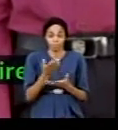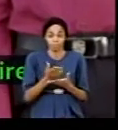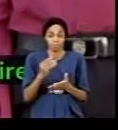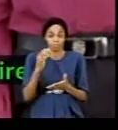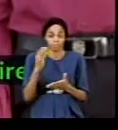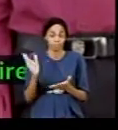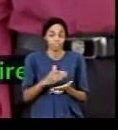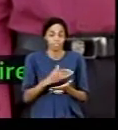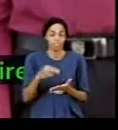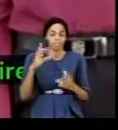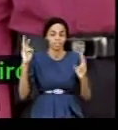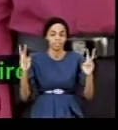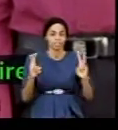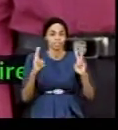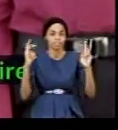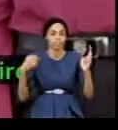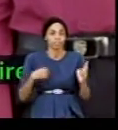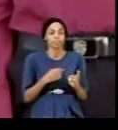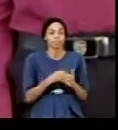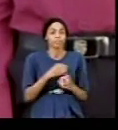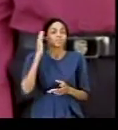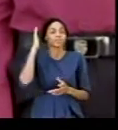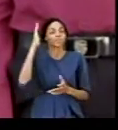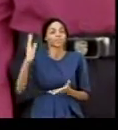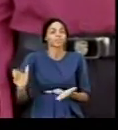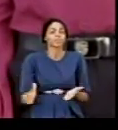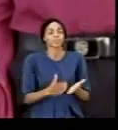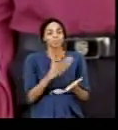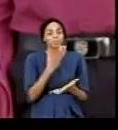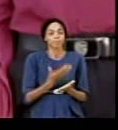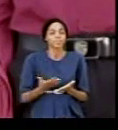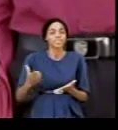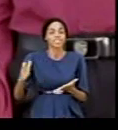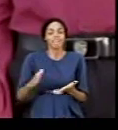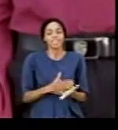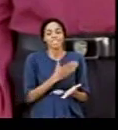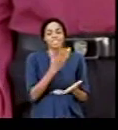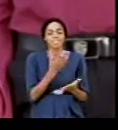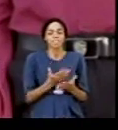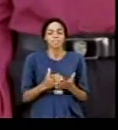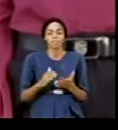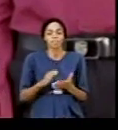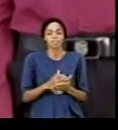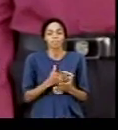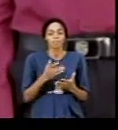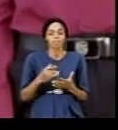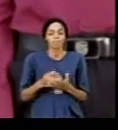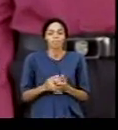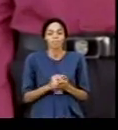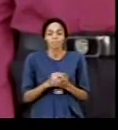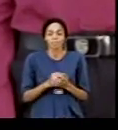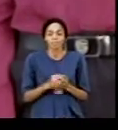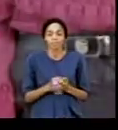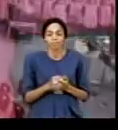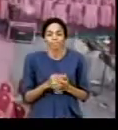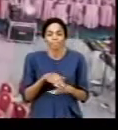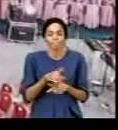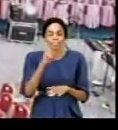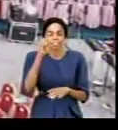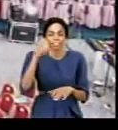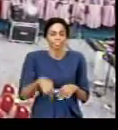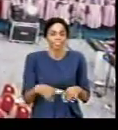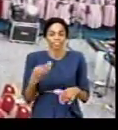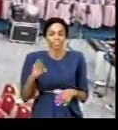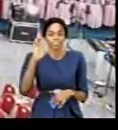victory. We will sing and we shall see a better day. And the fruit of